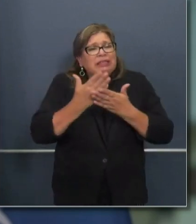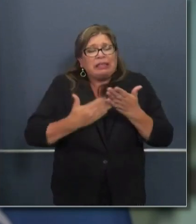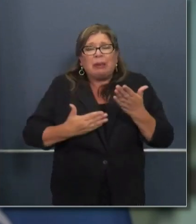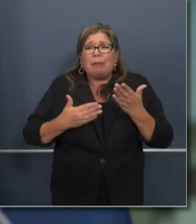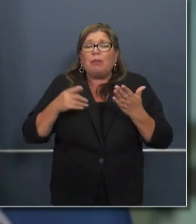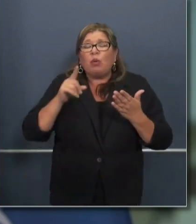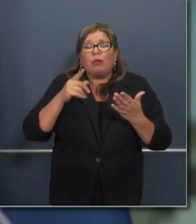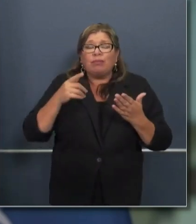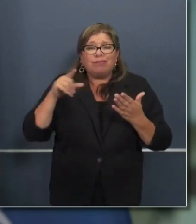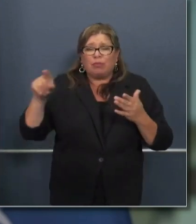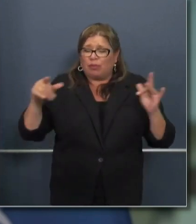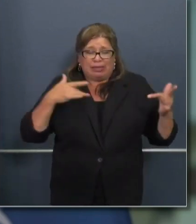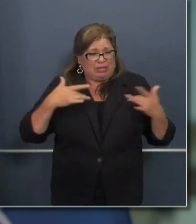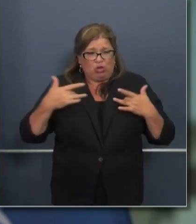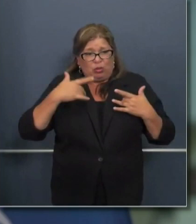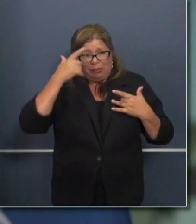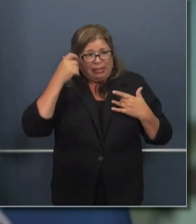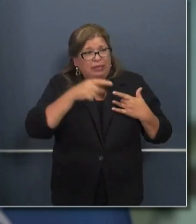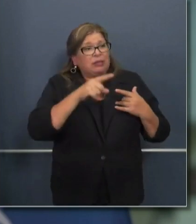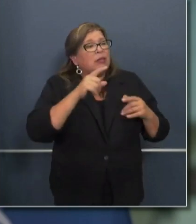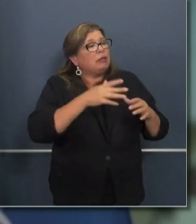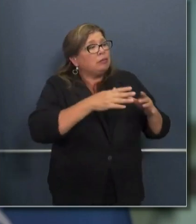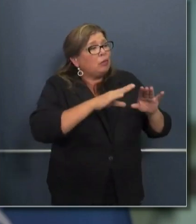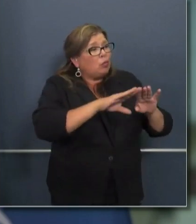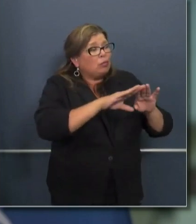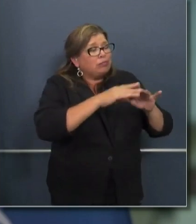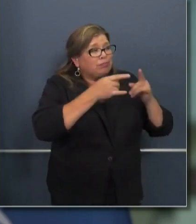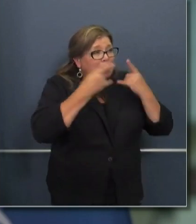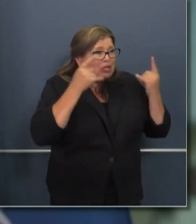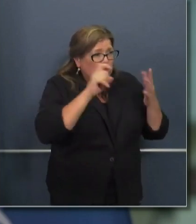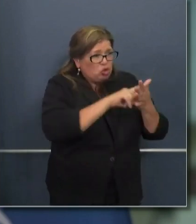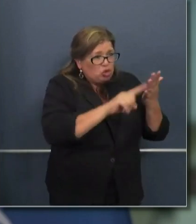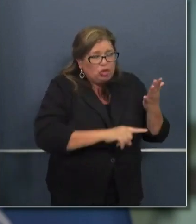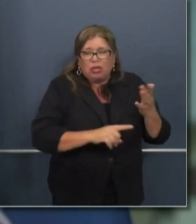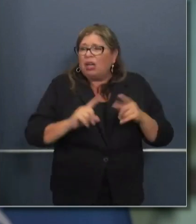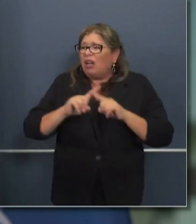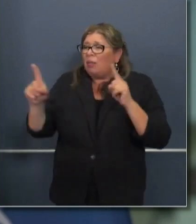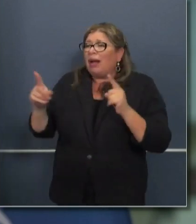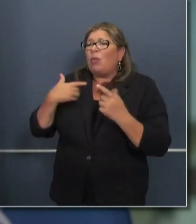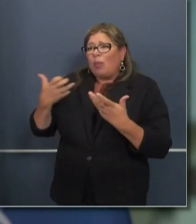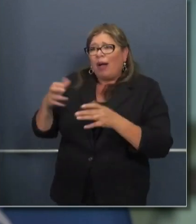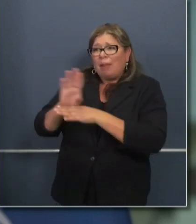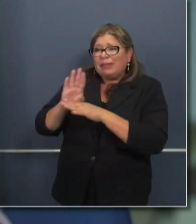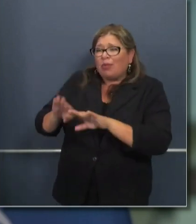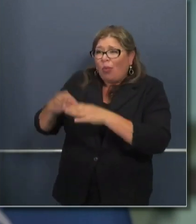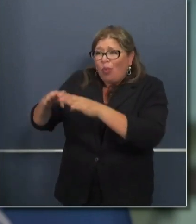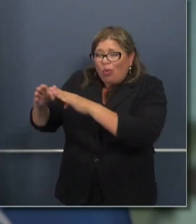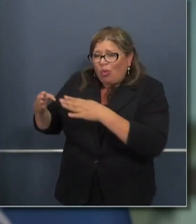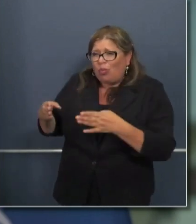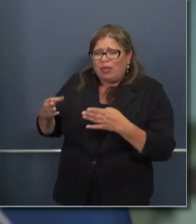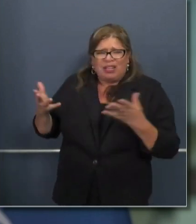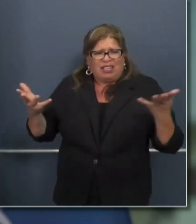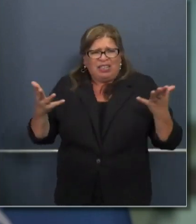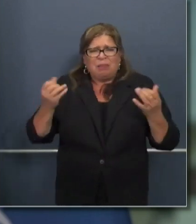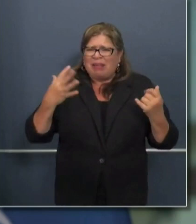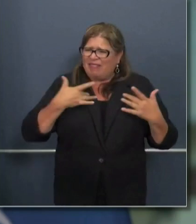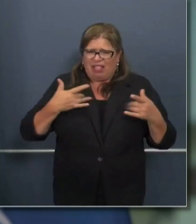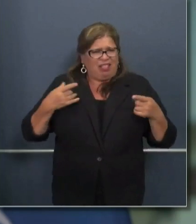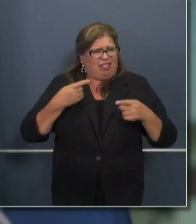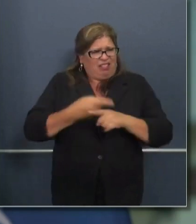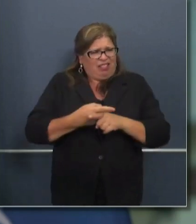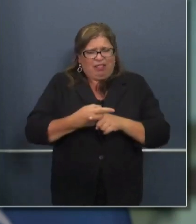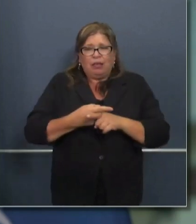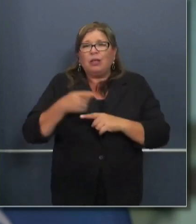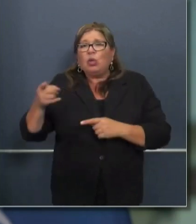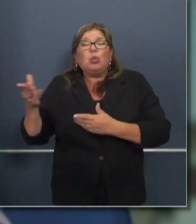not mandatory, even though it includes words like mandate and must. Can you address the mixed messaging that still seems pervasive out there, where a lot of people say this